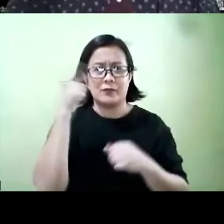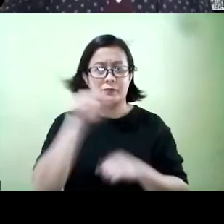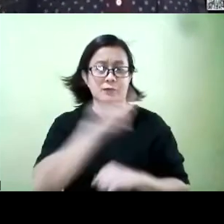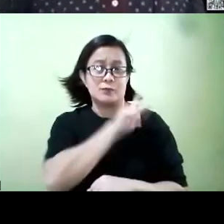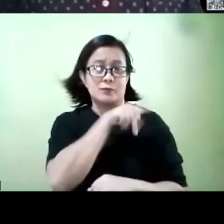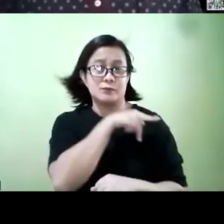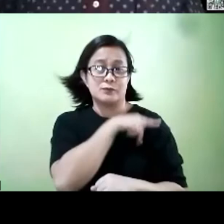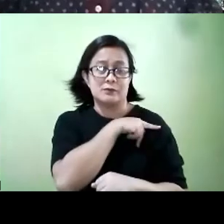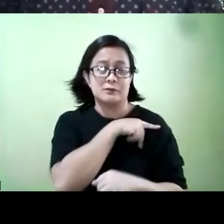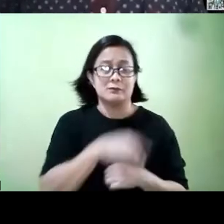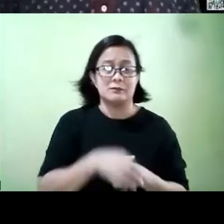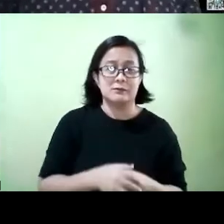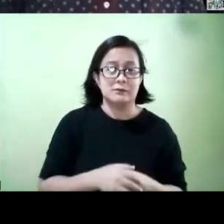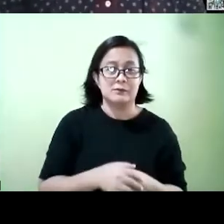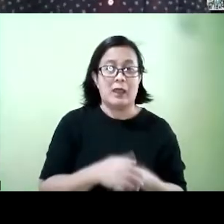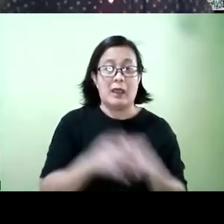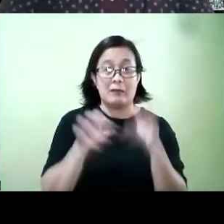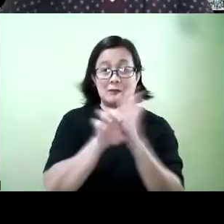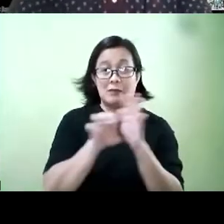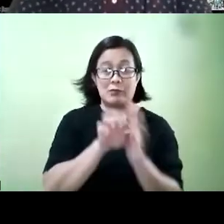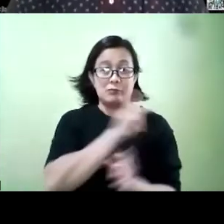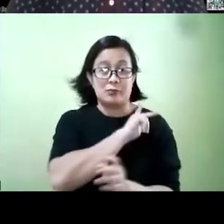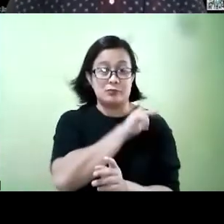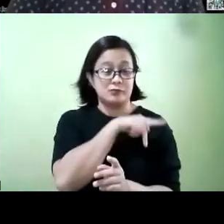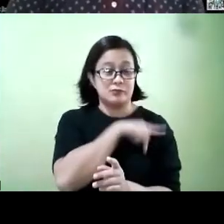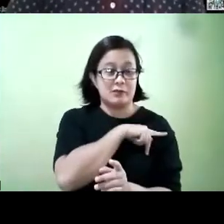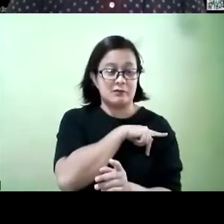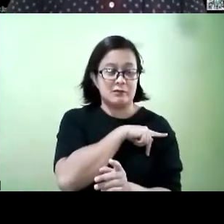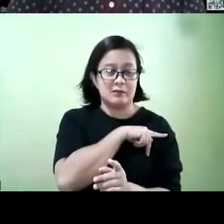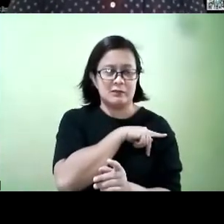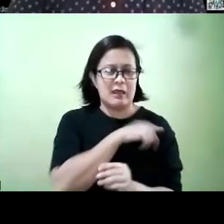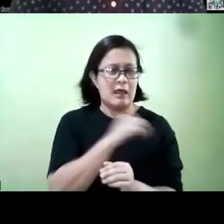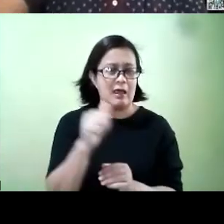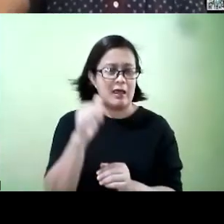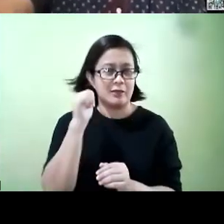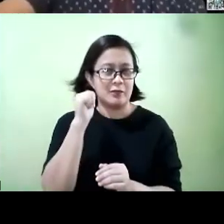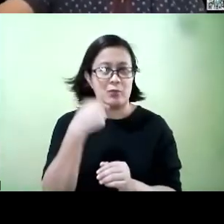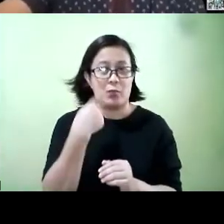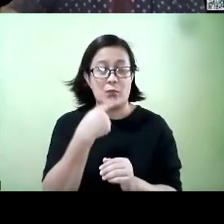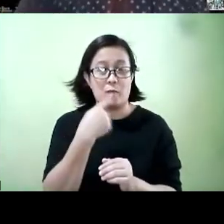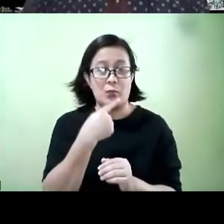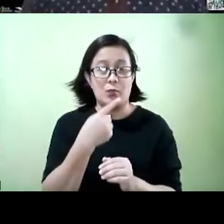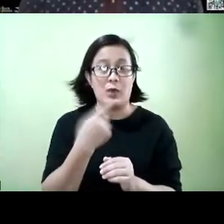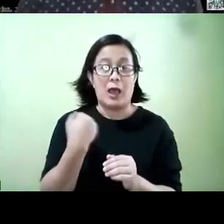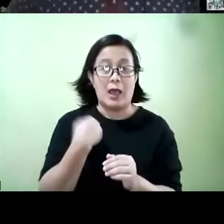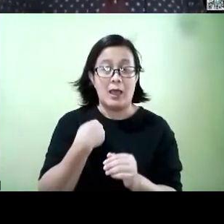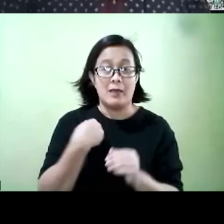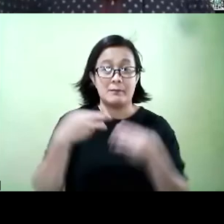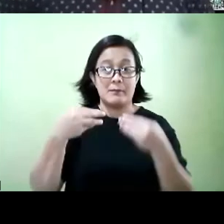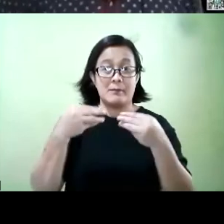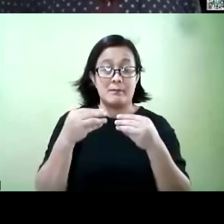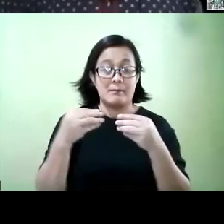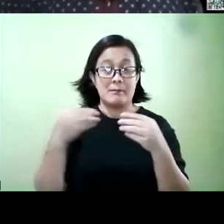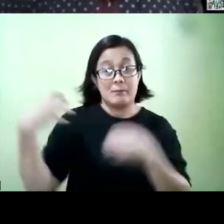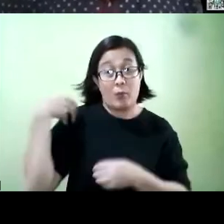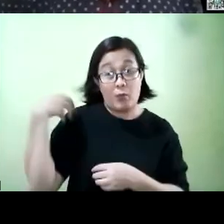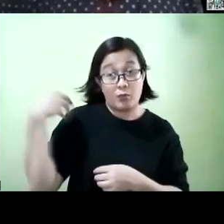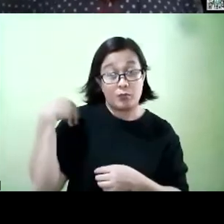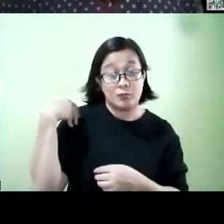your personality is not to be under someone, then I guess it would be nice